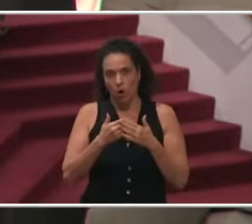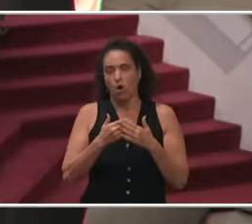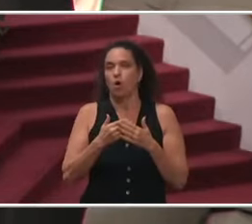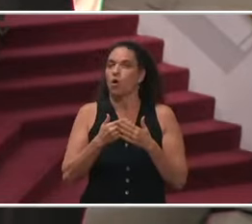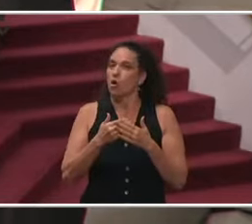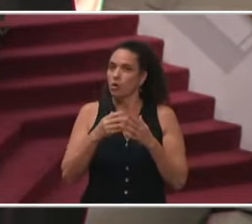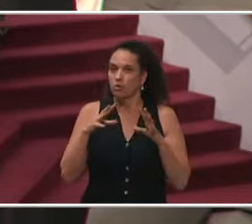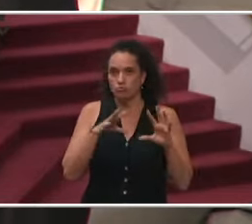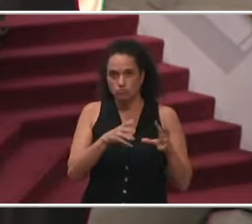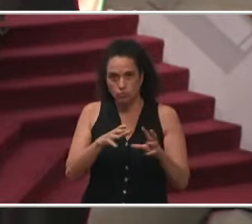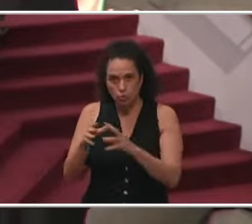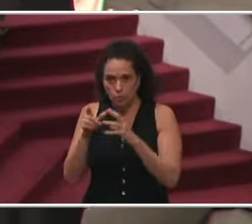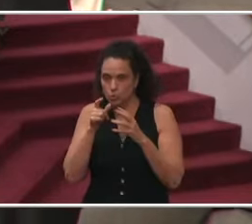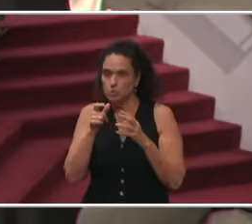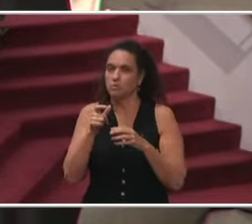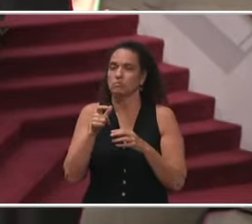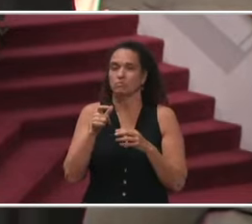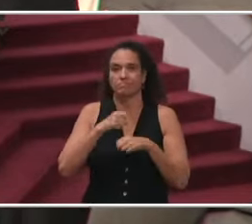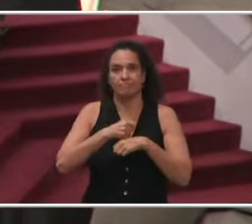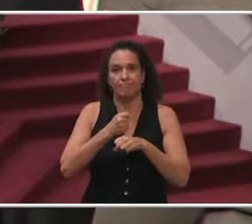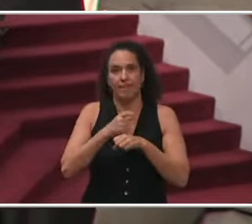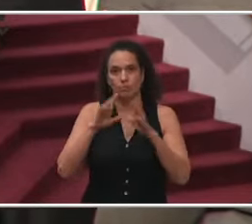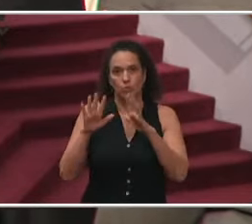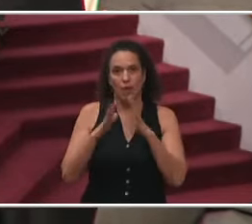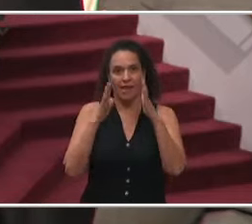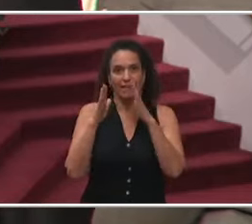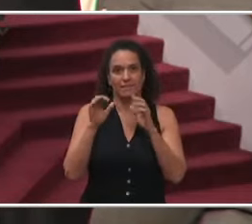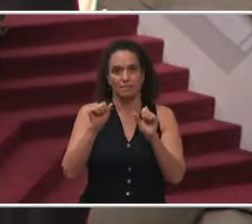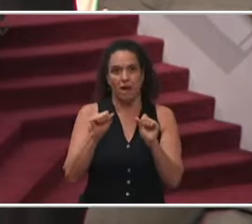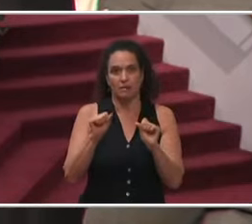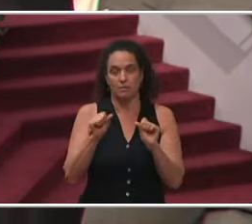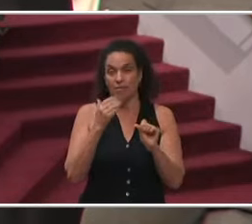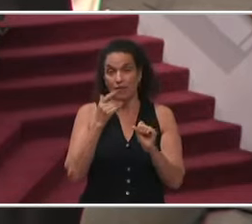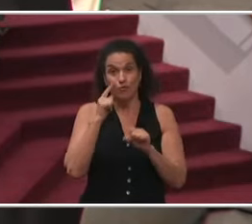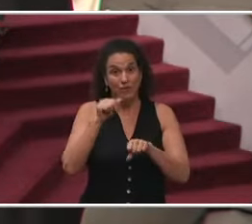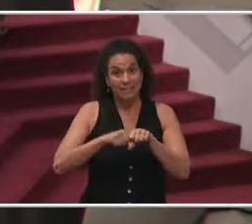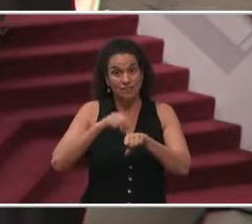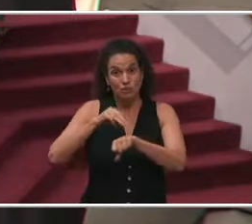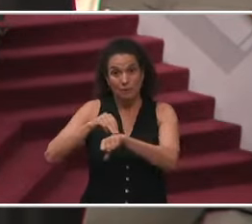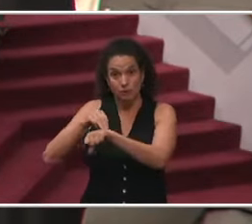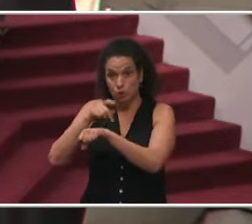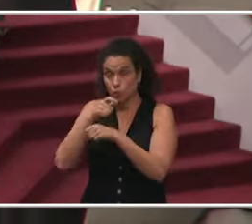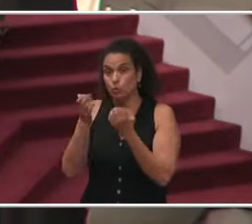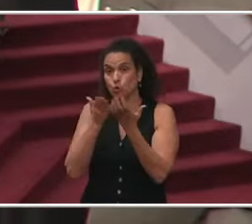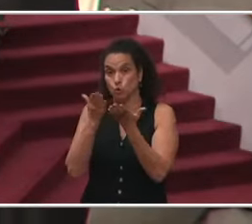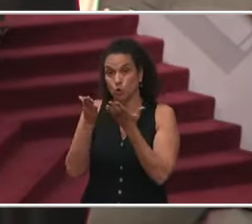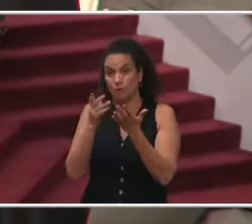service possible. And we thank you for every ministry of this church that serves your people and the people